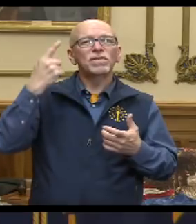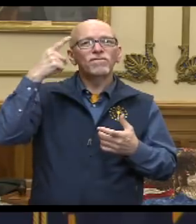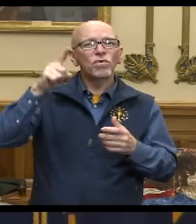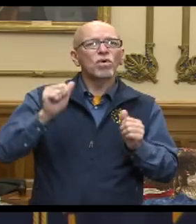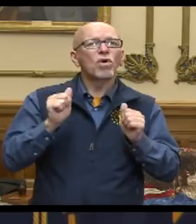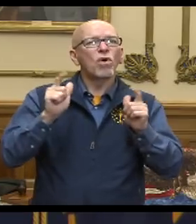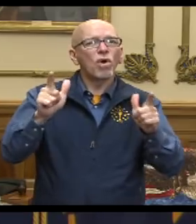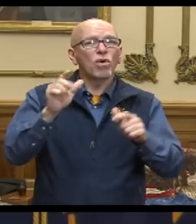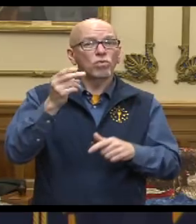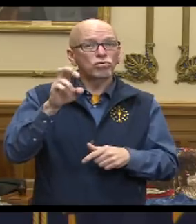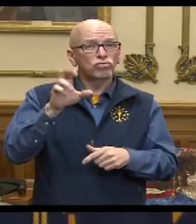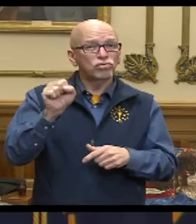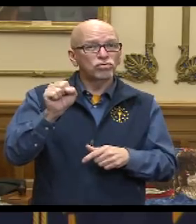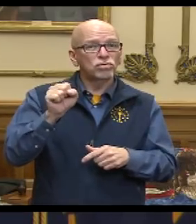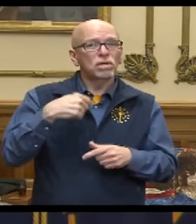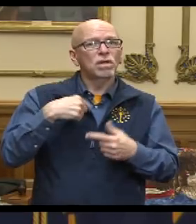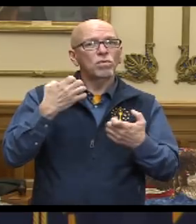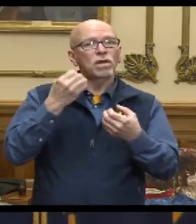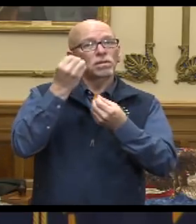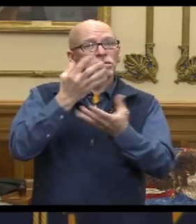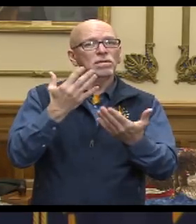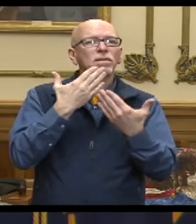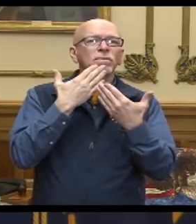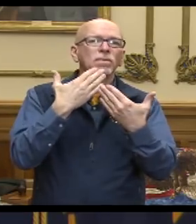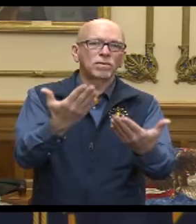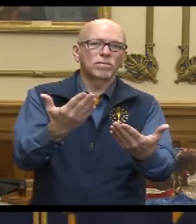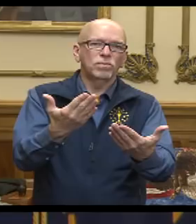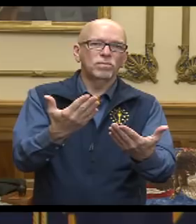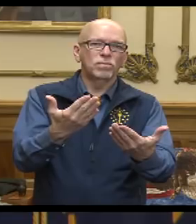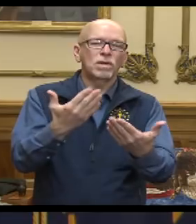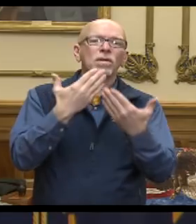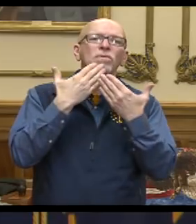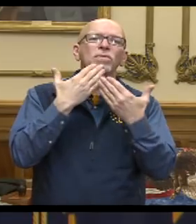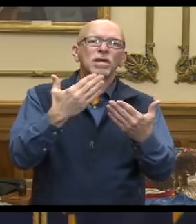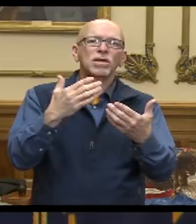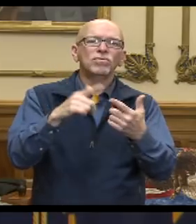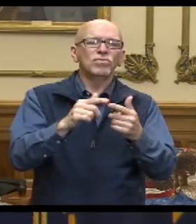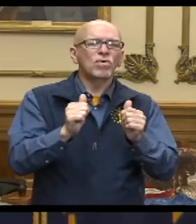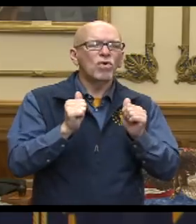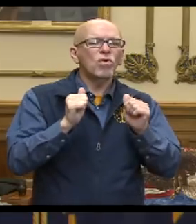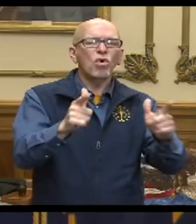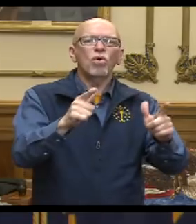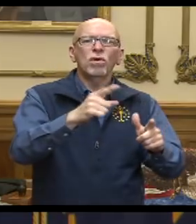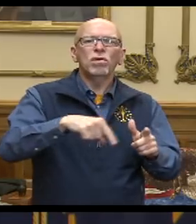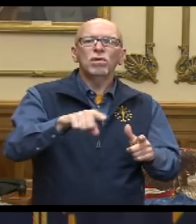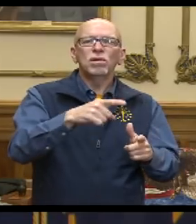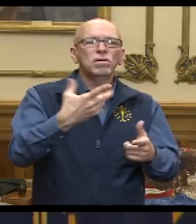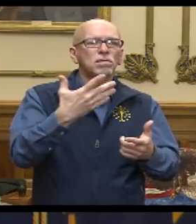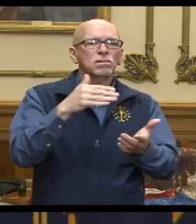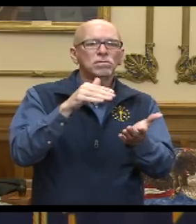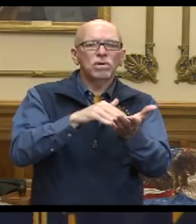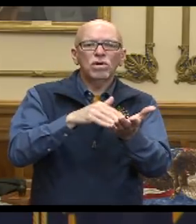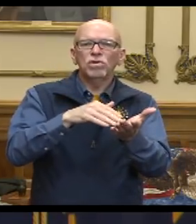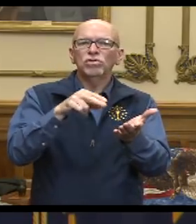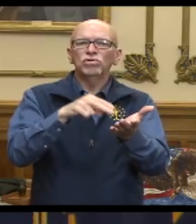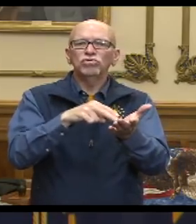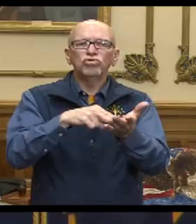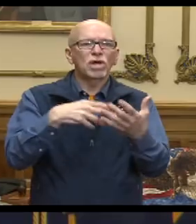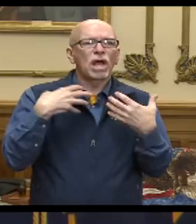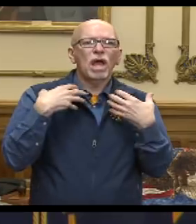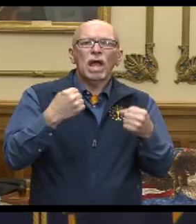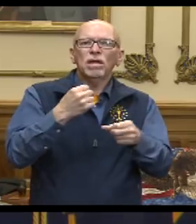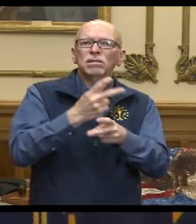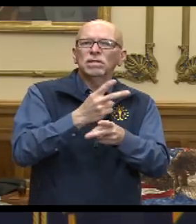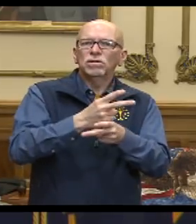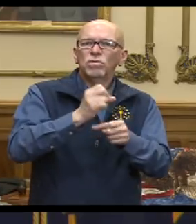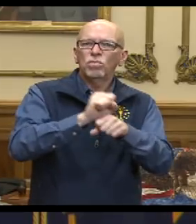Hoosiers, thank you. Thank you to all the healthcare workers who put their lives